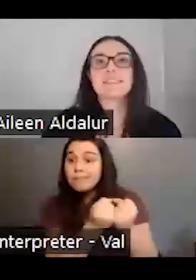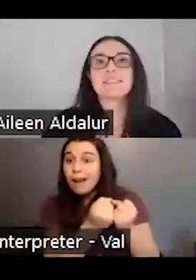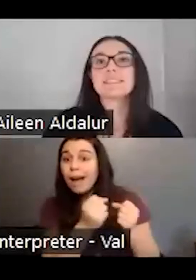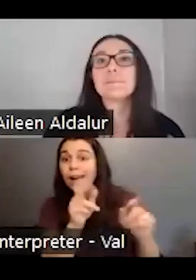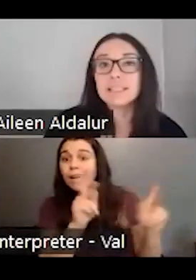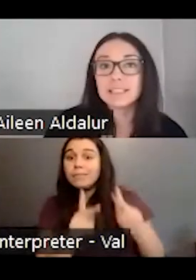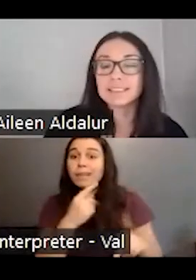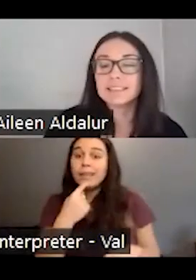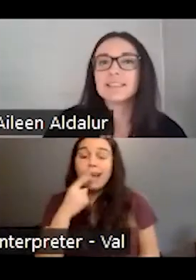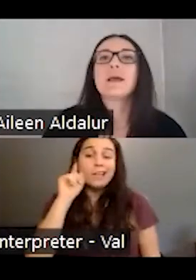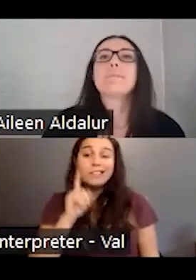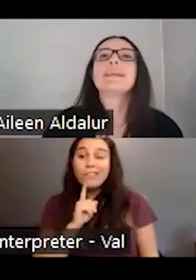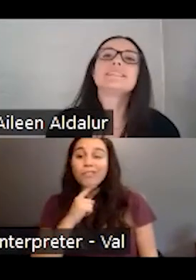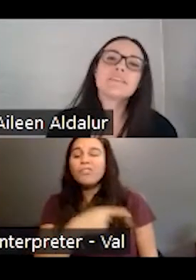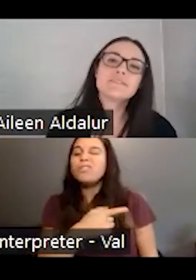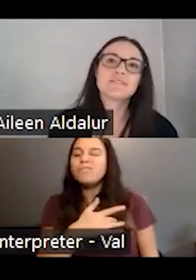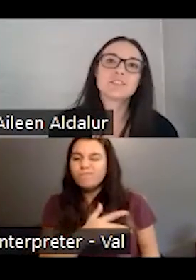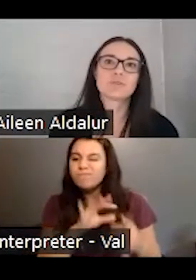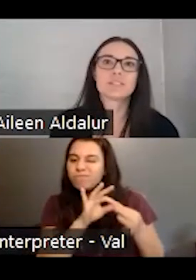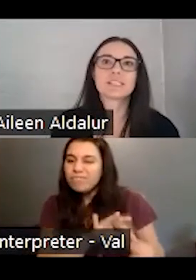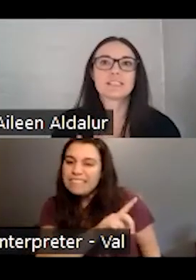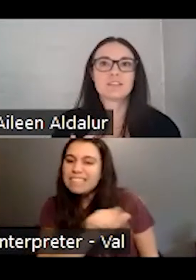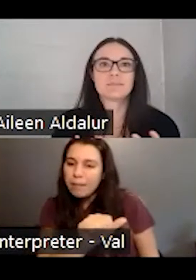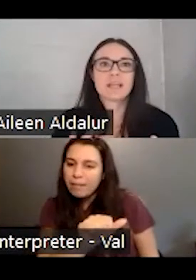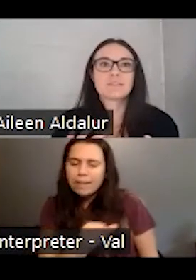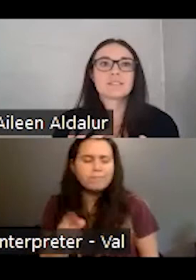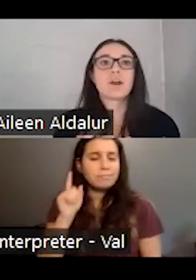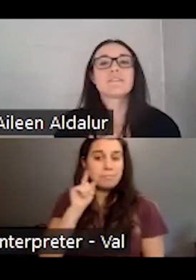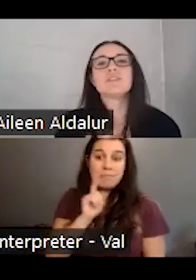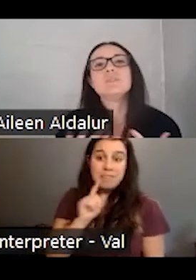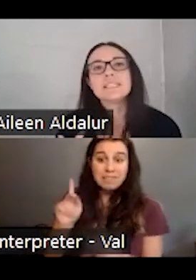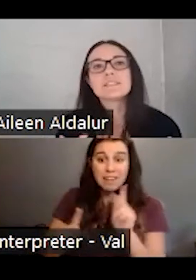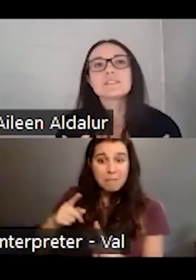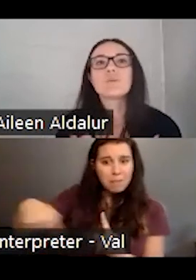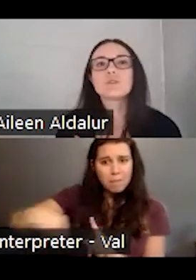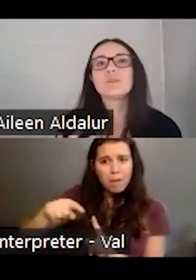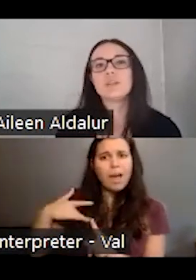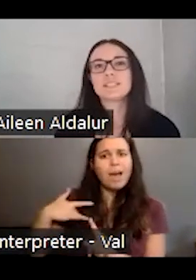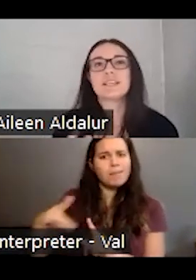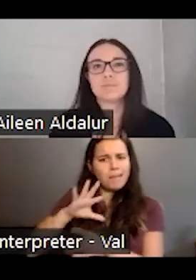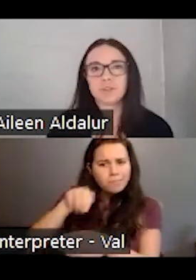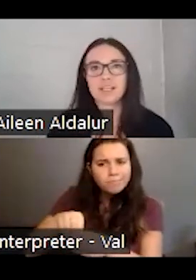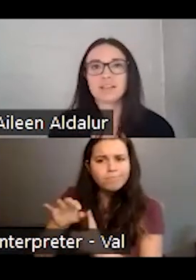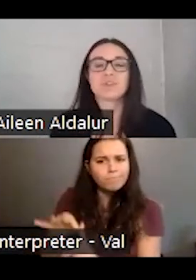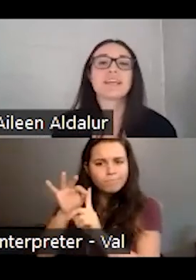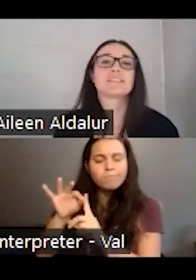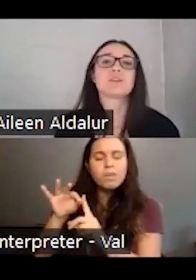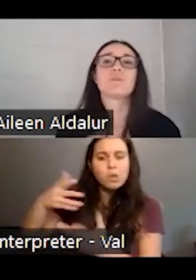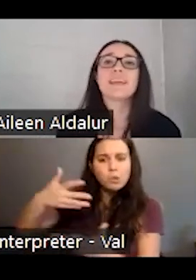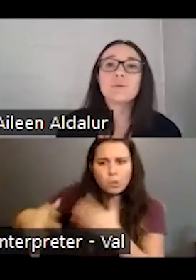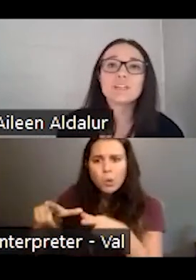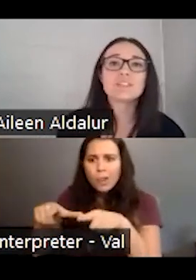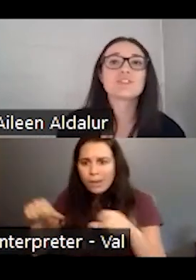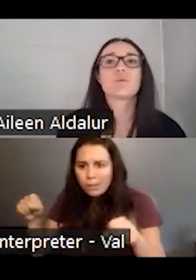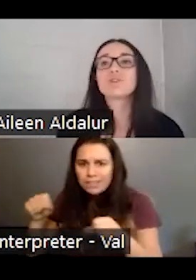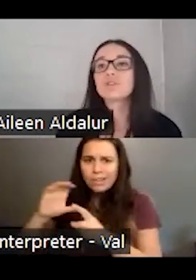deafness as a disability, many deaf individuals consider themselves as part of a unique socio-linguistic community, which has its